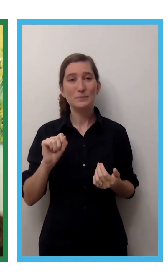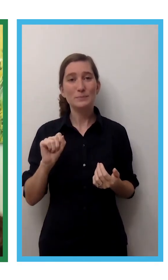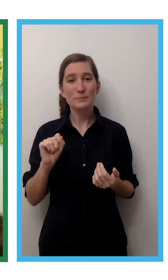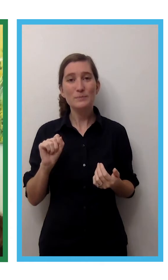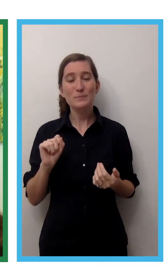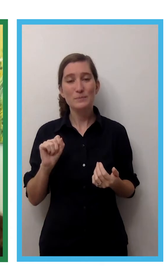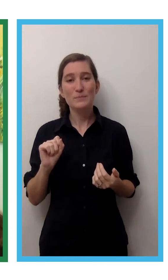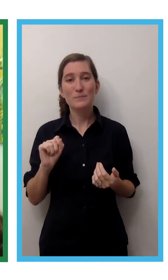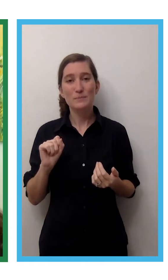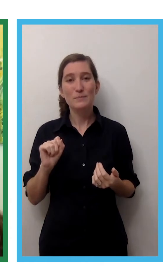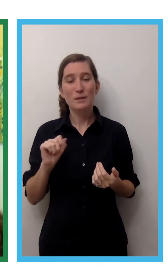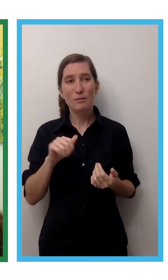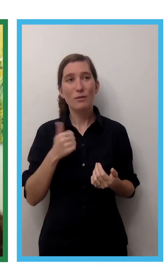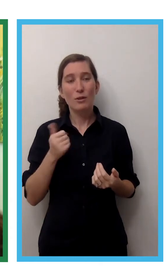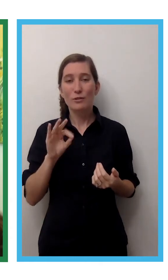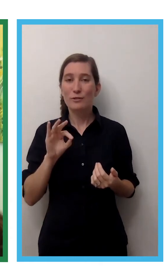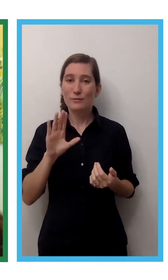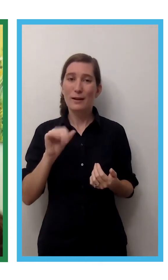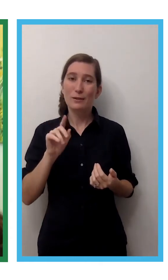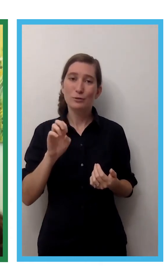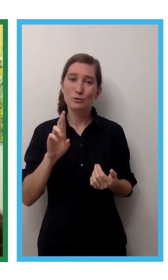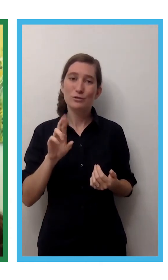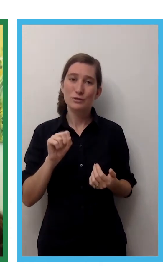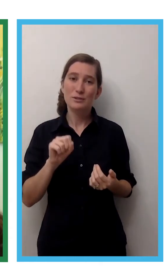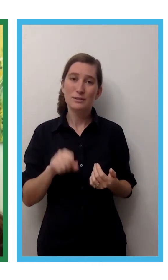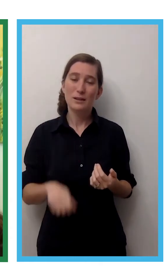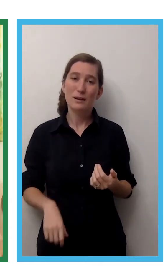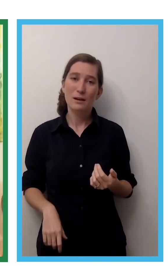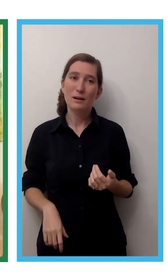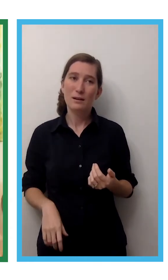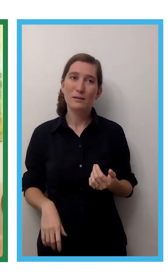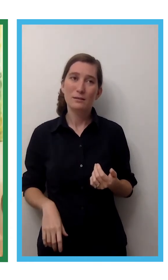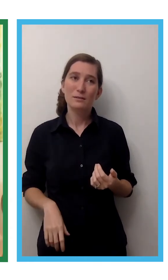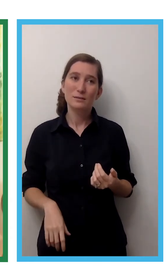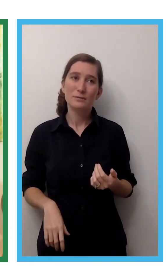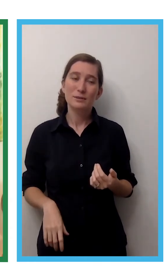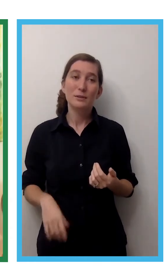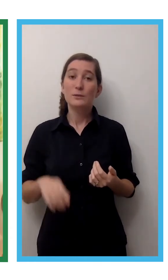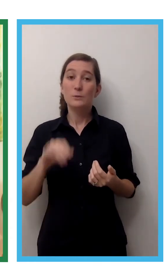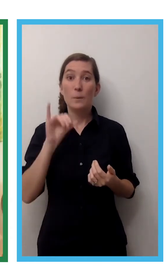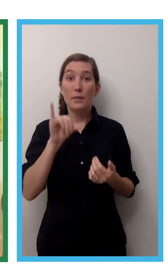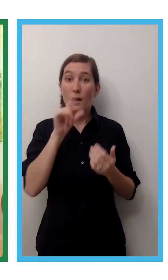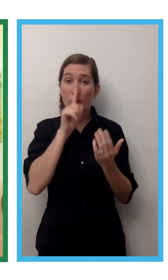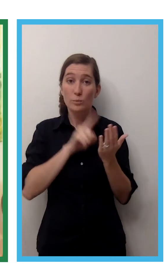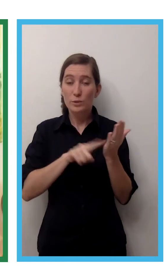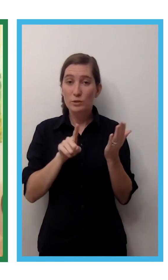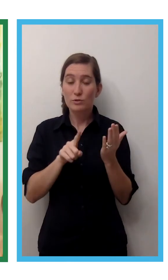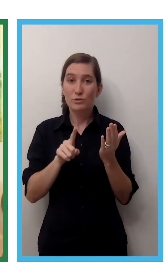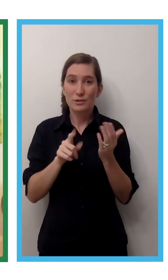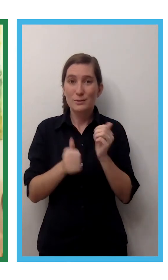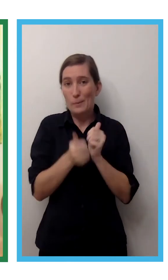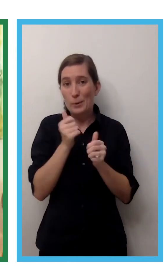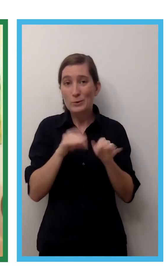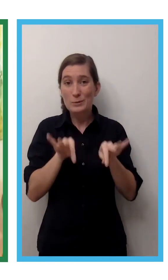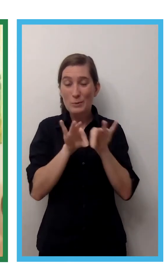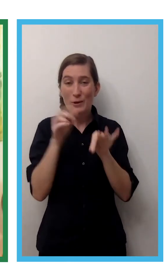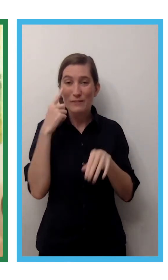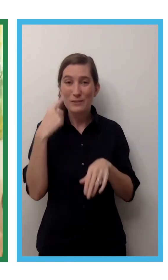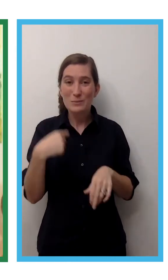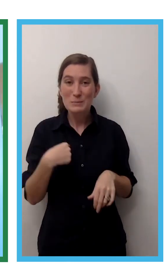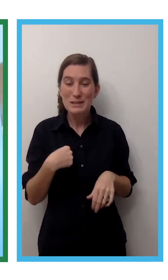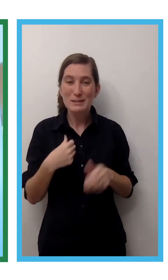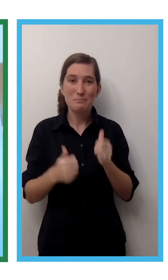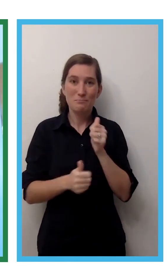me, the most telling for me, and really shows how much work we have left to